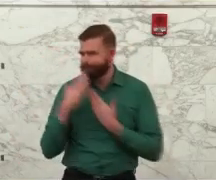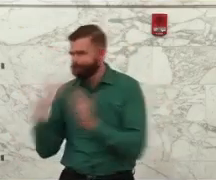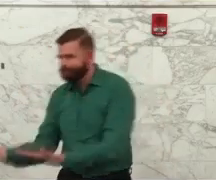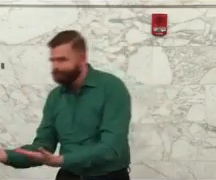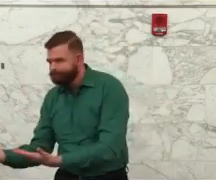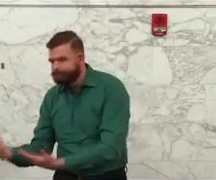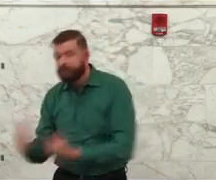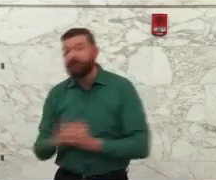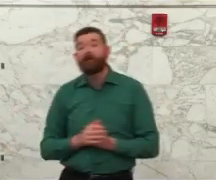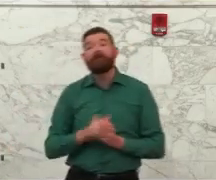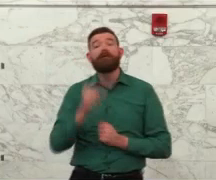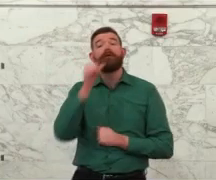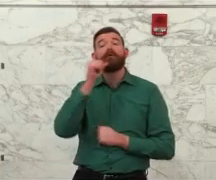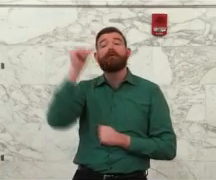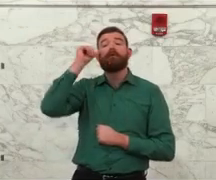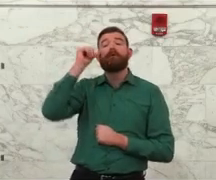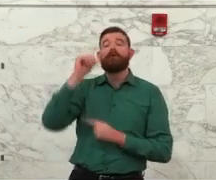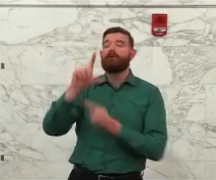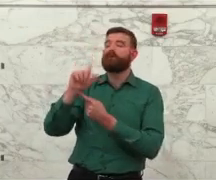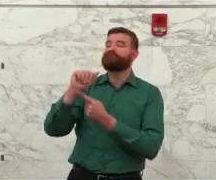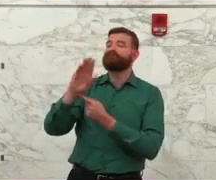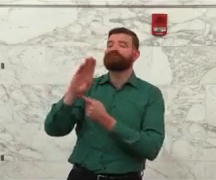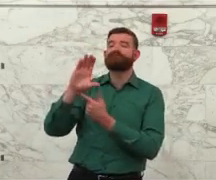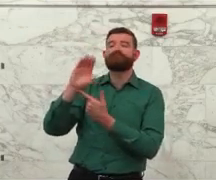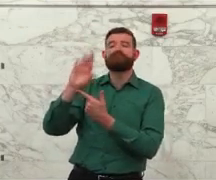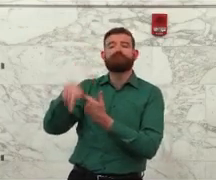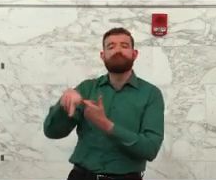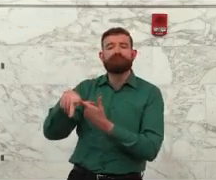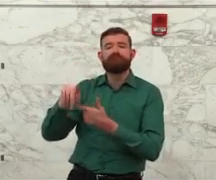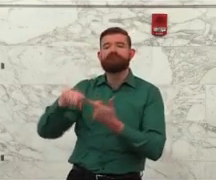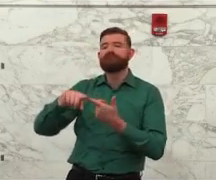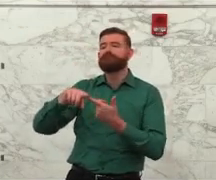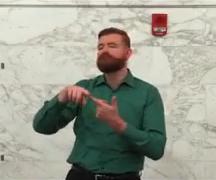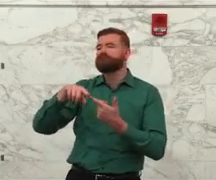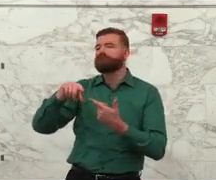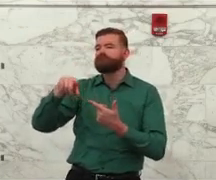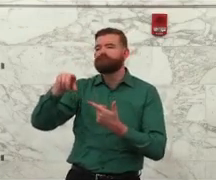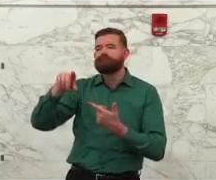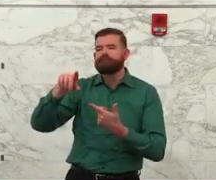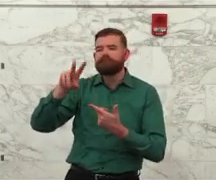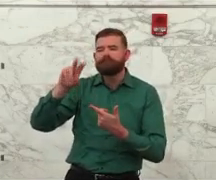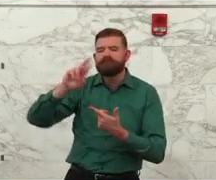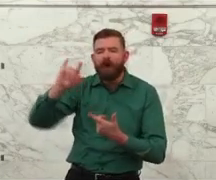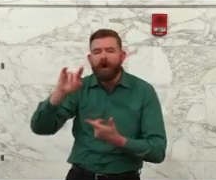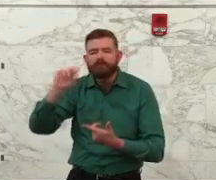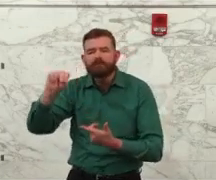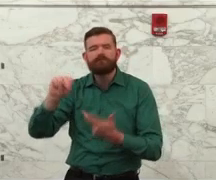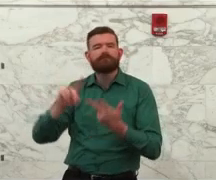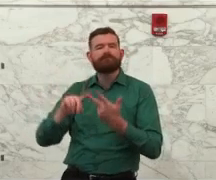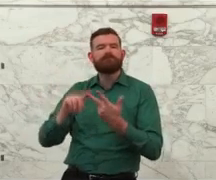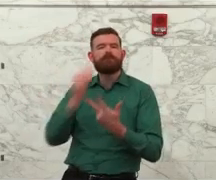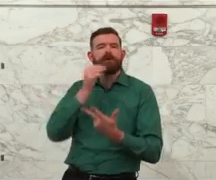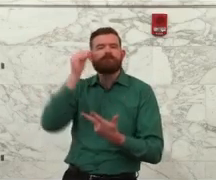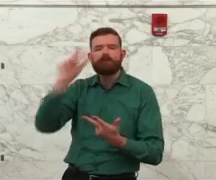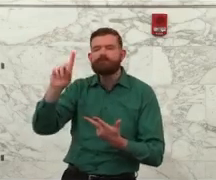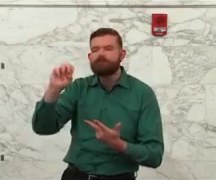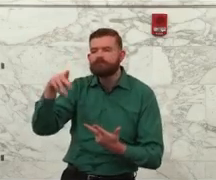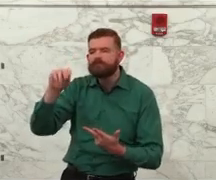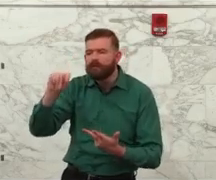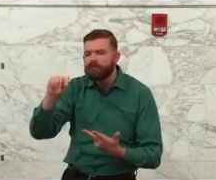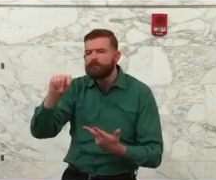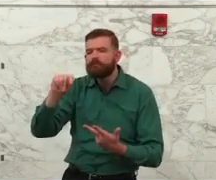mentioned Verizon and Comcast and Home Depot earlier in the week, and Yext joins that list of august